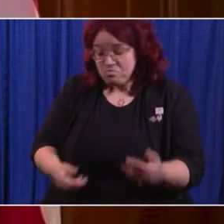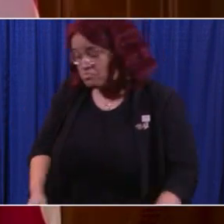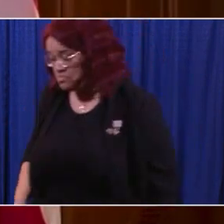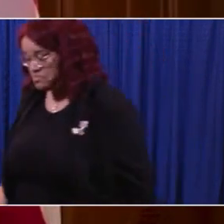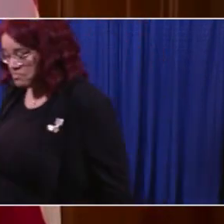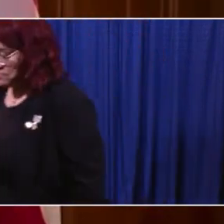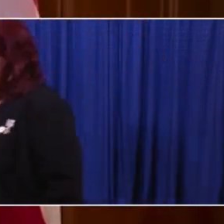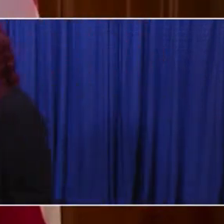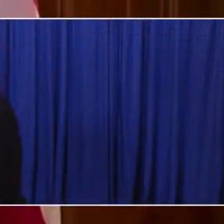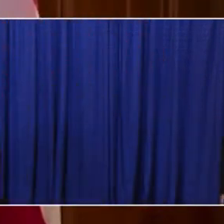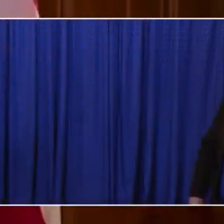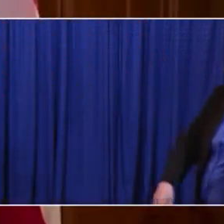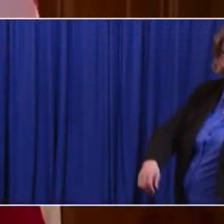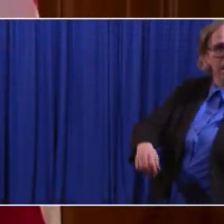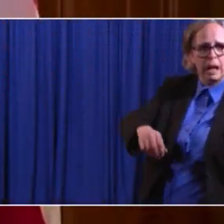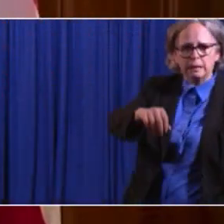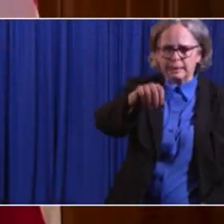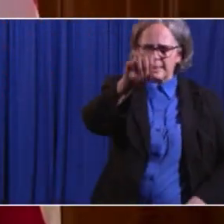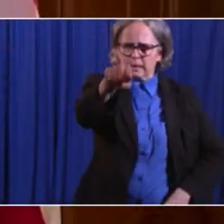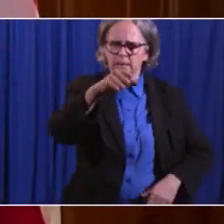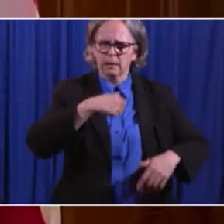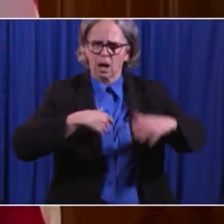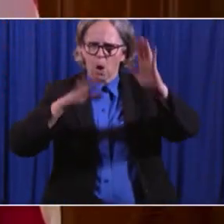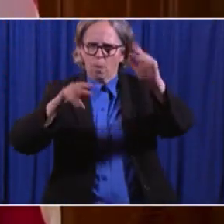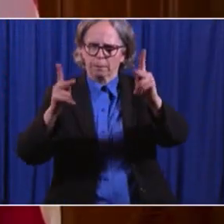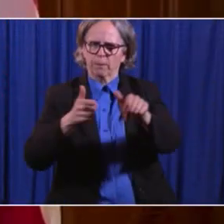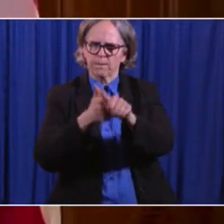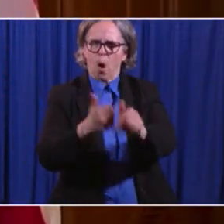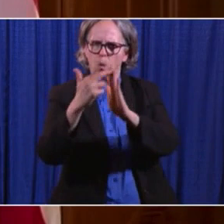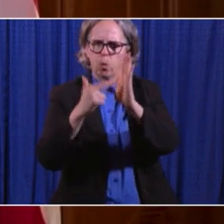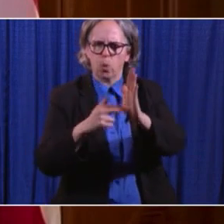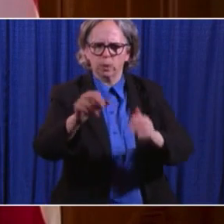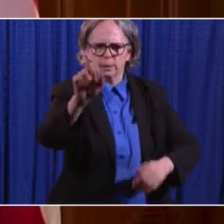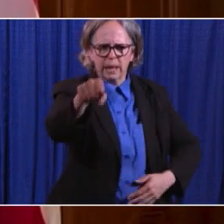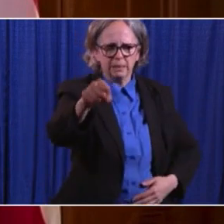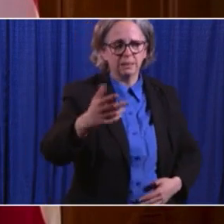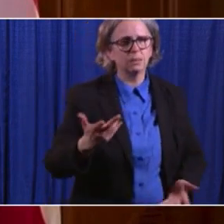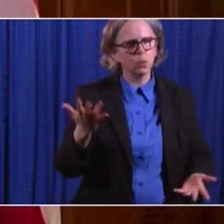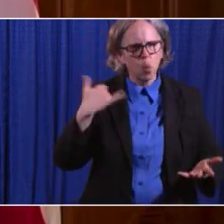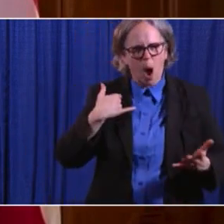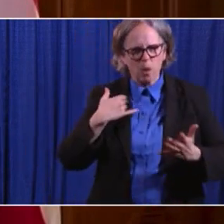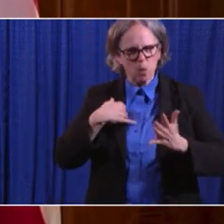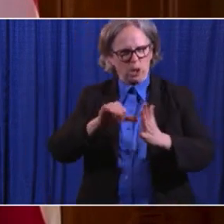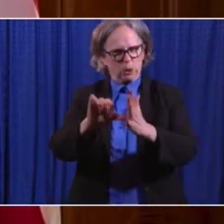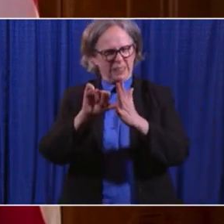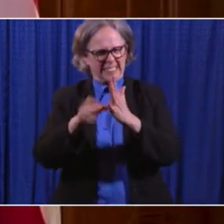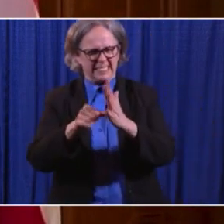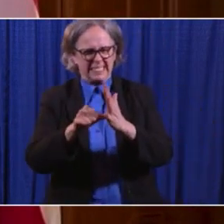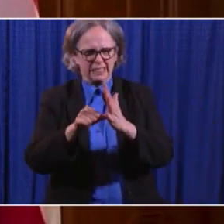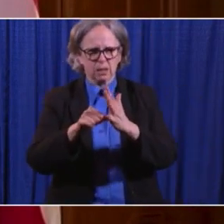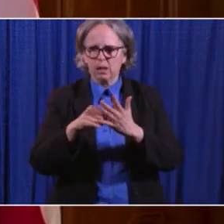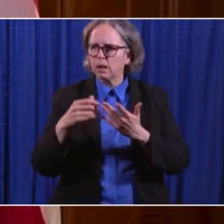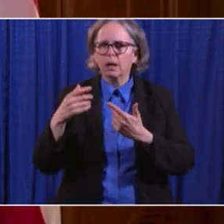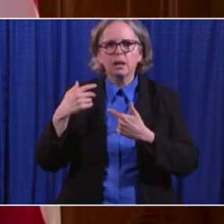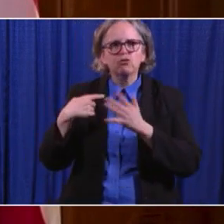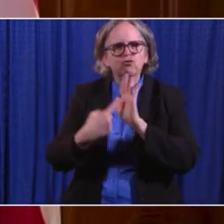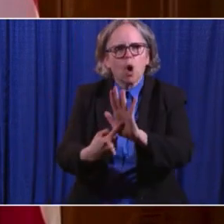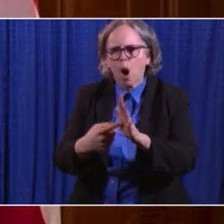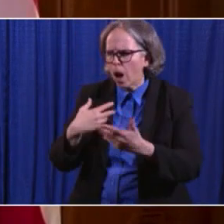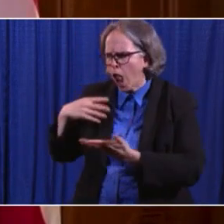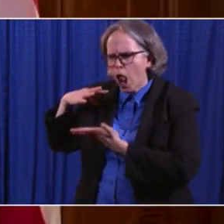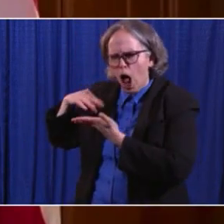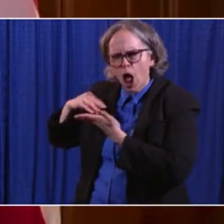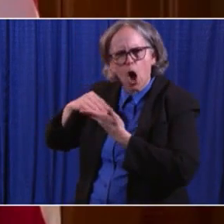want to emphasize what we know today. And what we know today is these masks are powerful. And if we can keep at